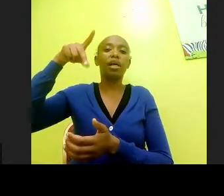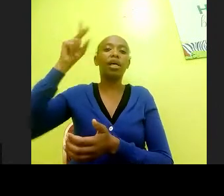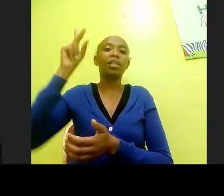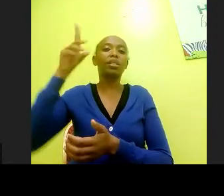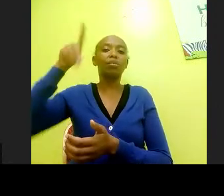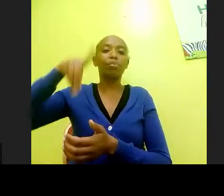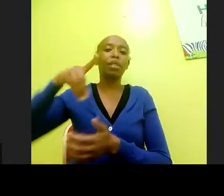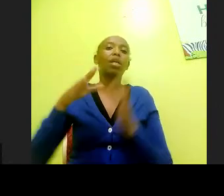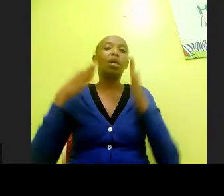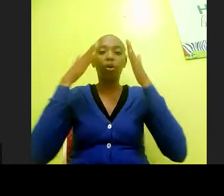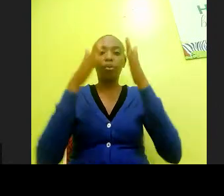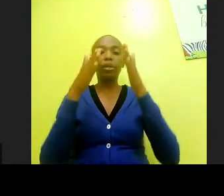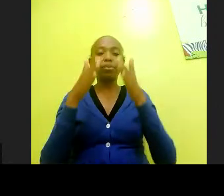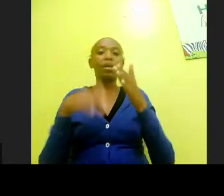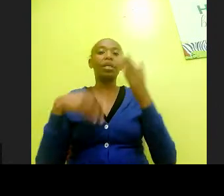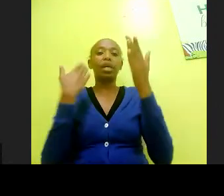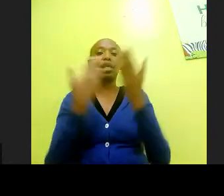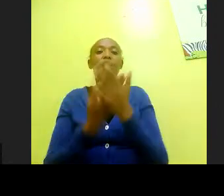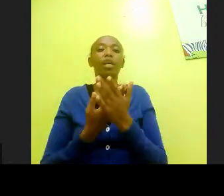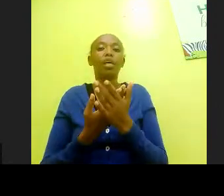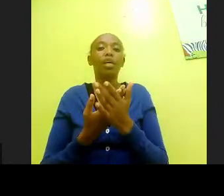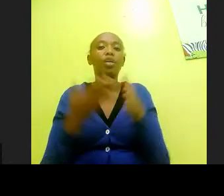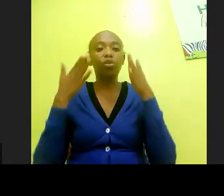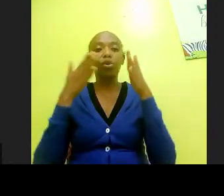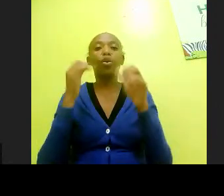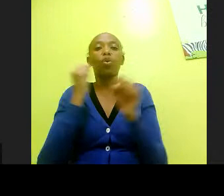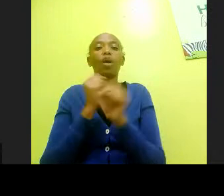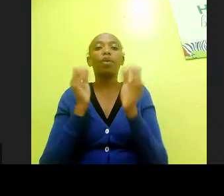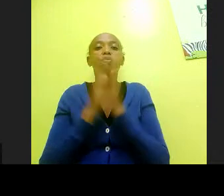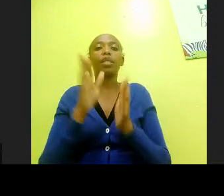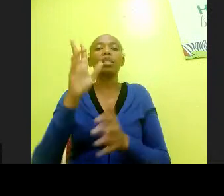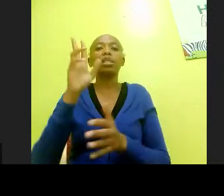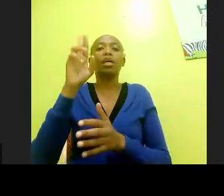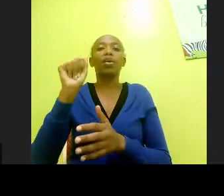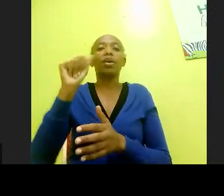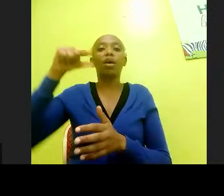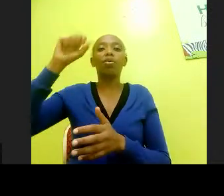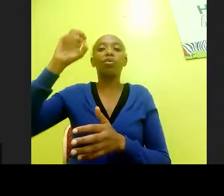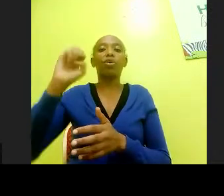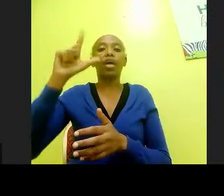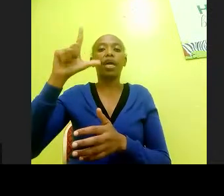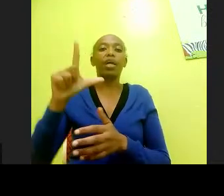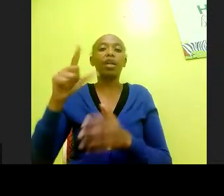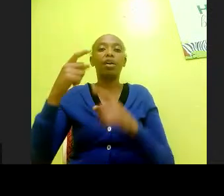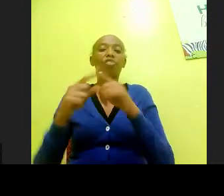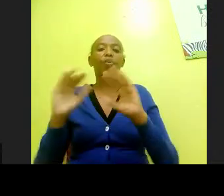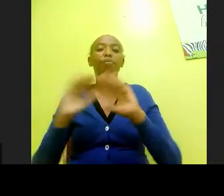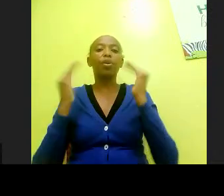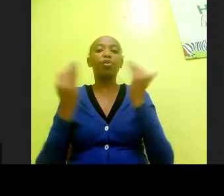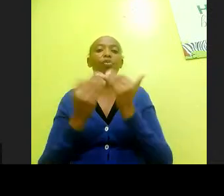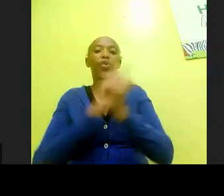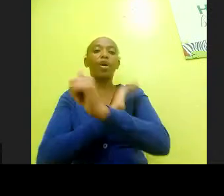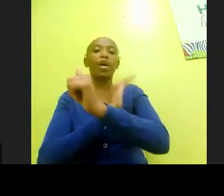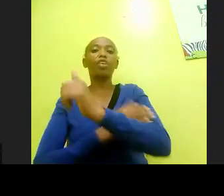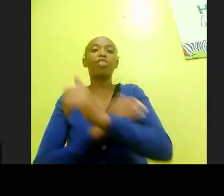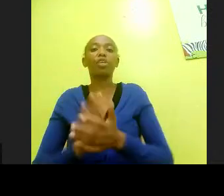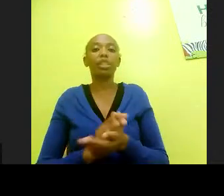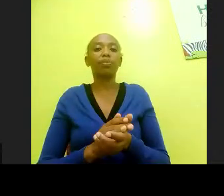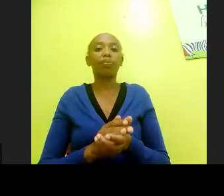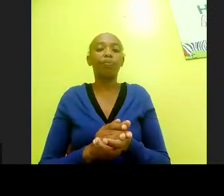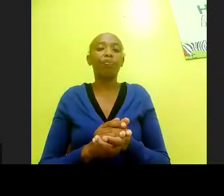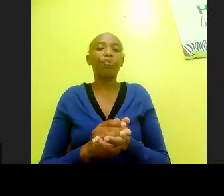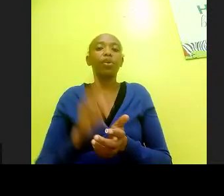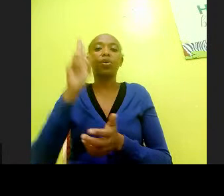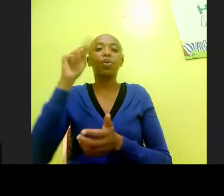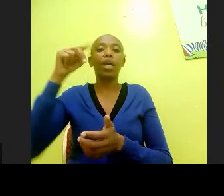I think you heard my colleague Raquel from the global level. UNDP